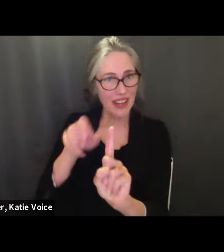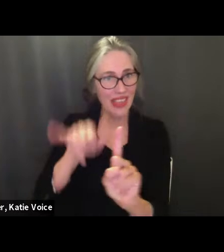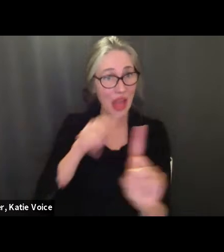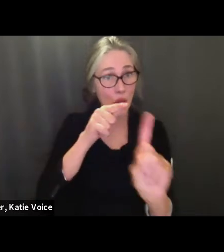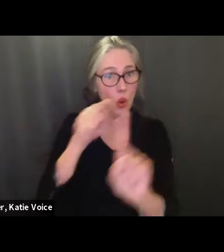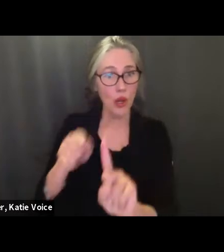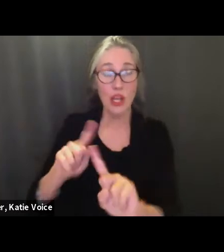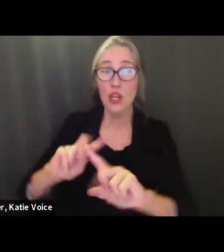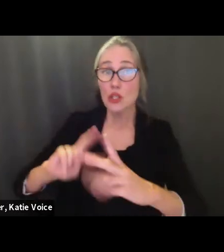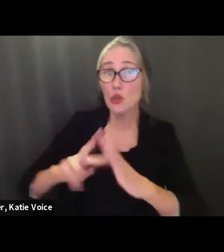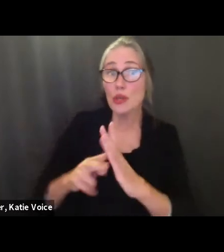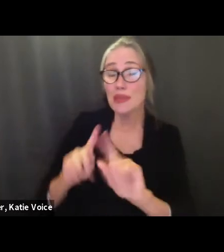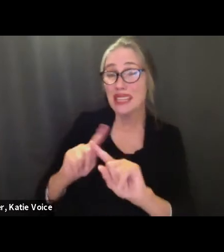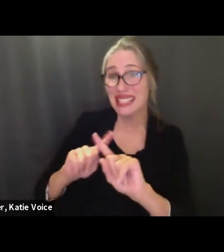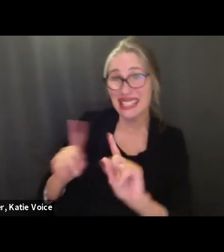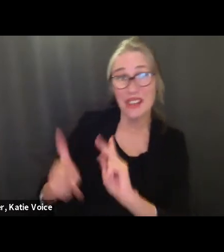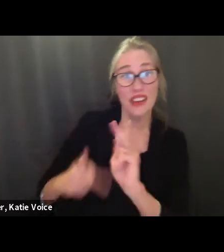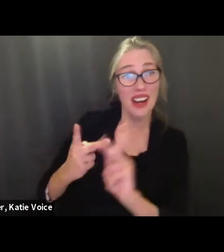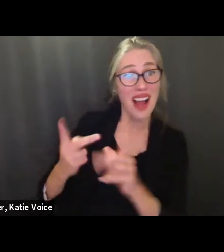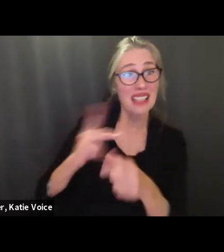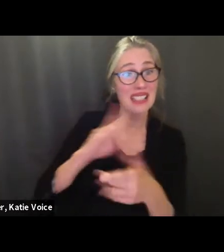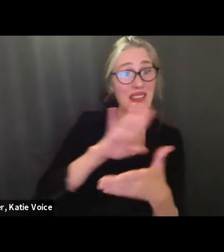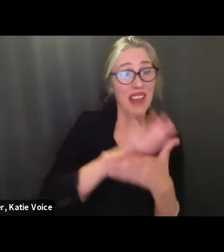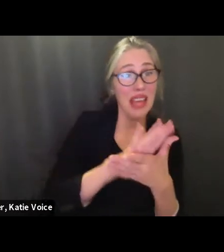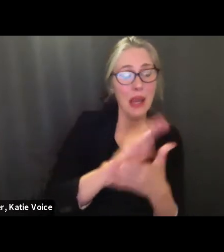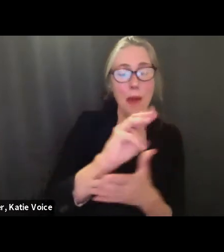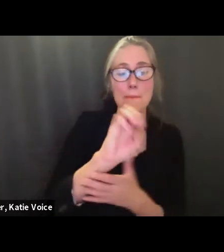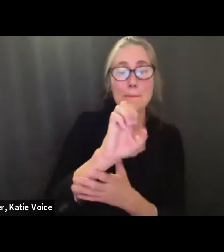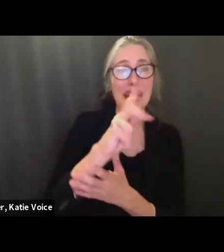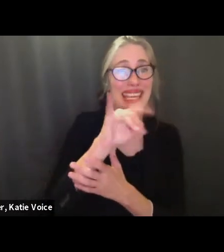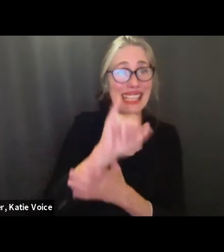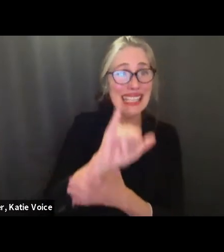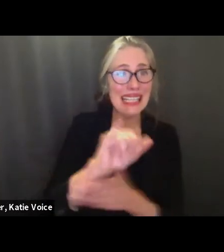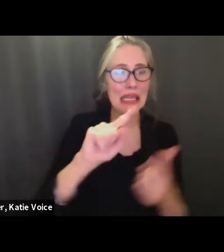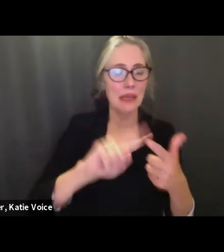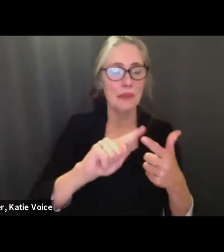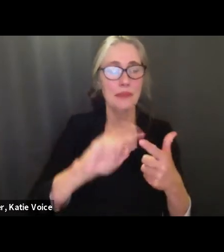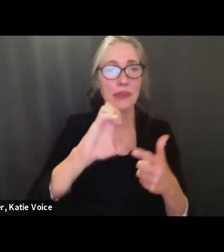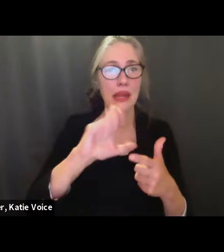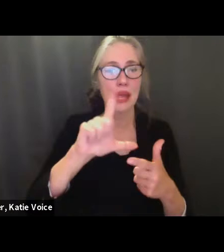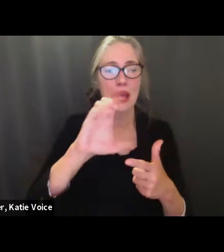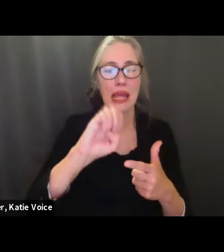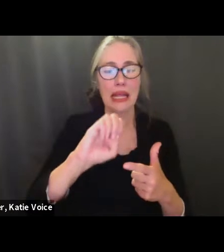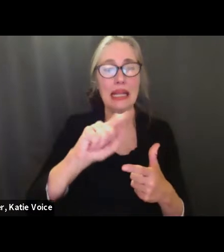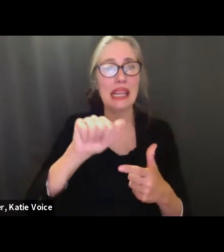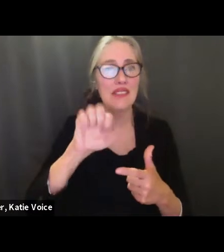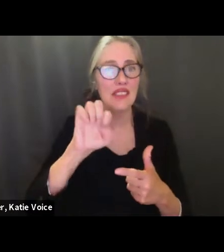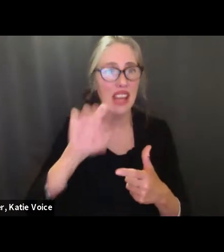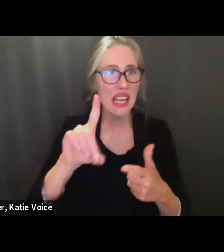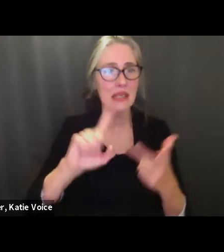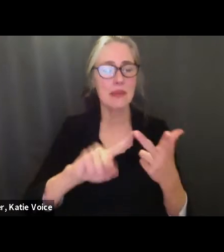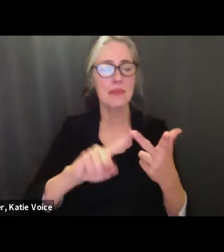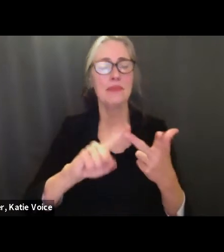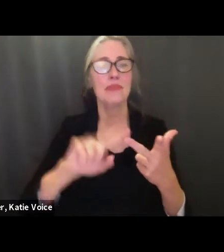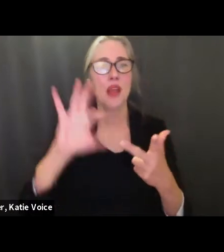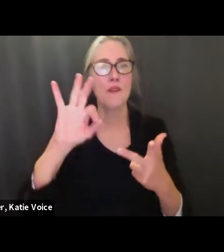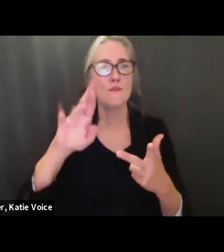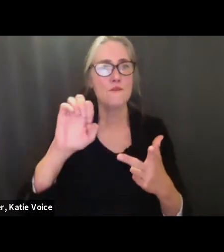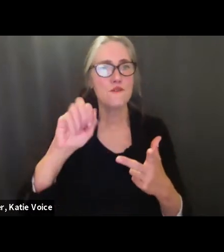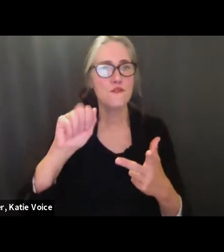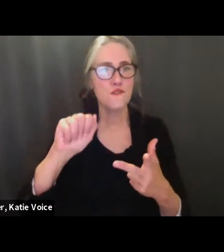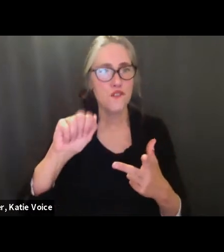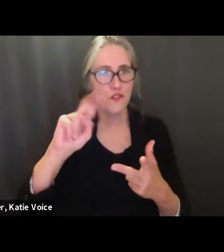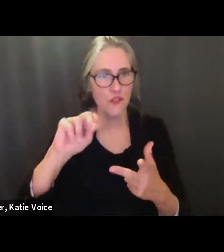different sites, for example, McKinley, Cleveland, Franklin. It will be targeting every student that needs